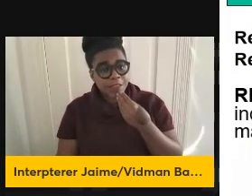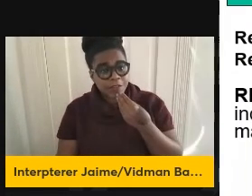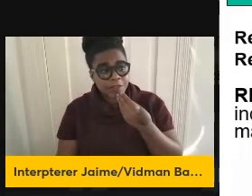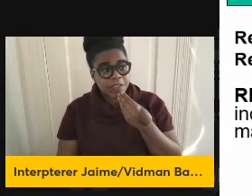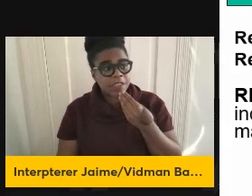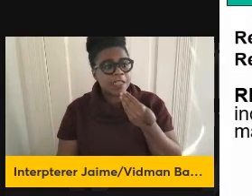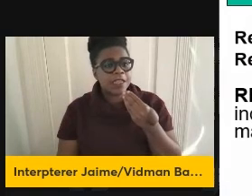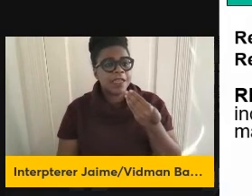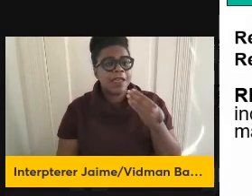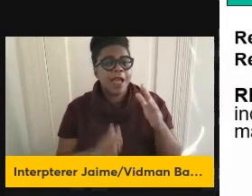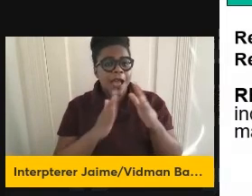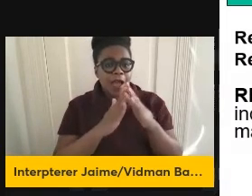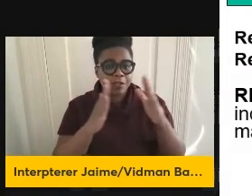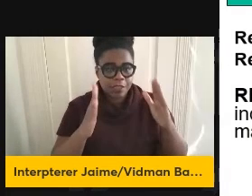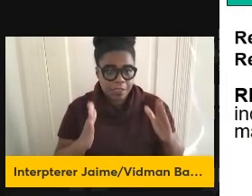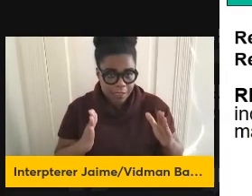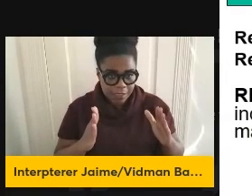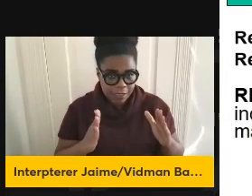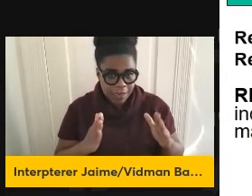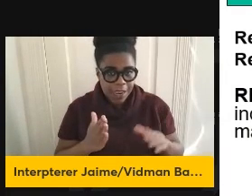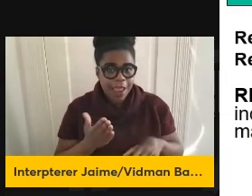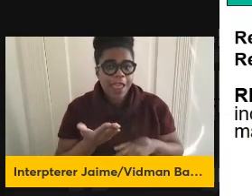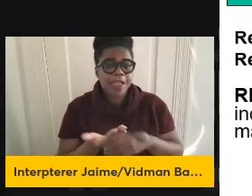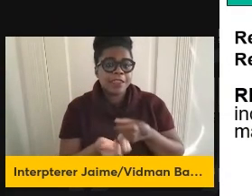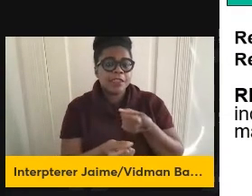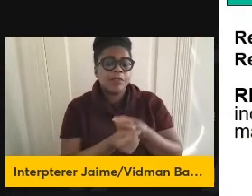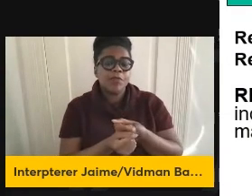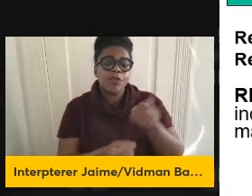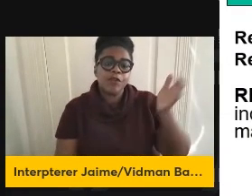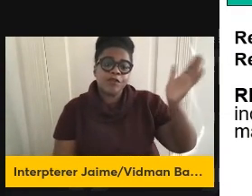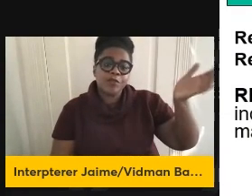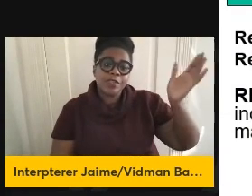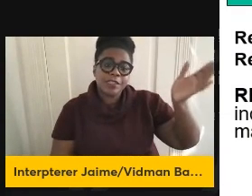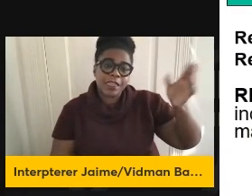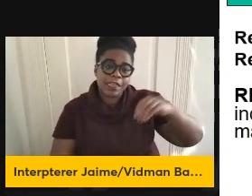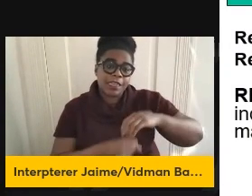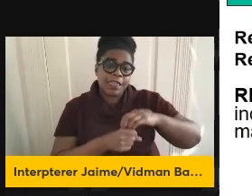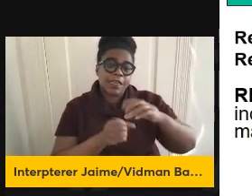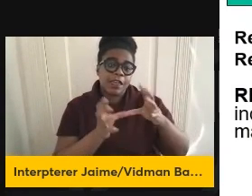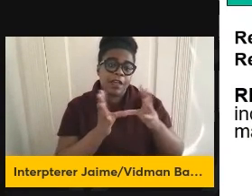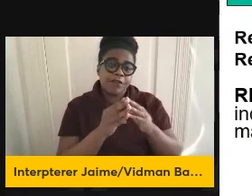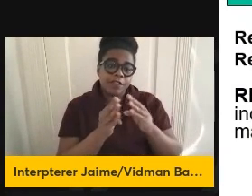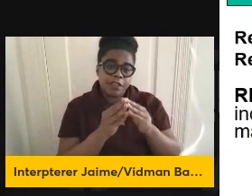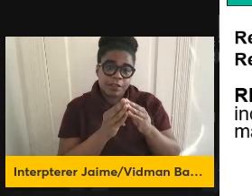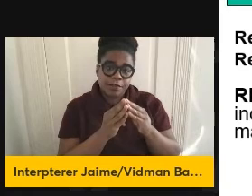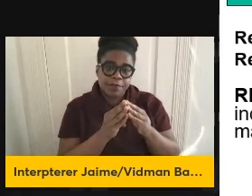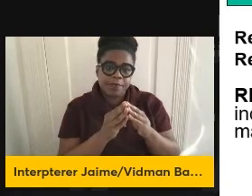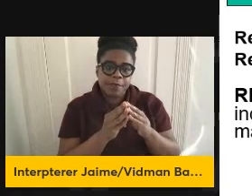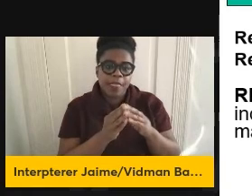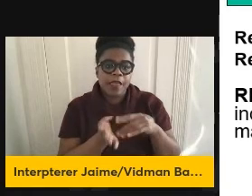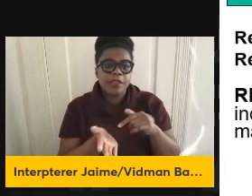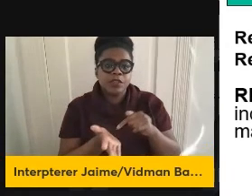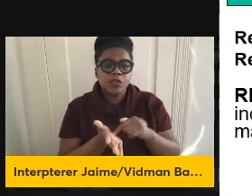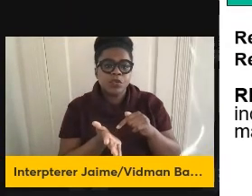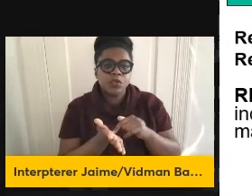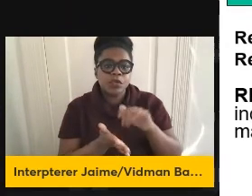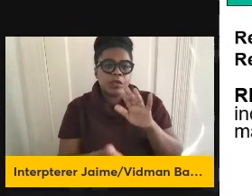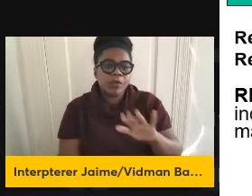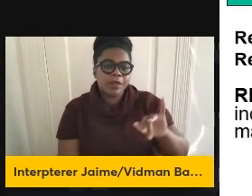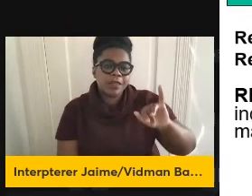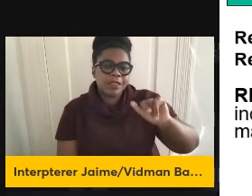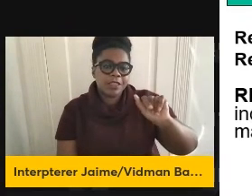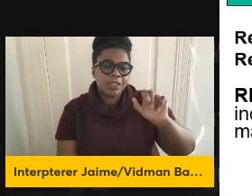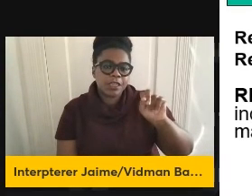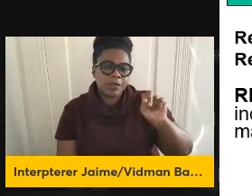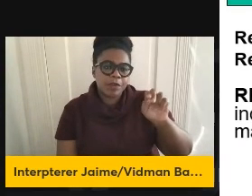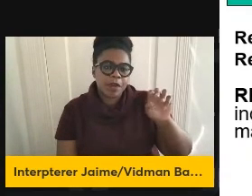lodging, and even support for presenting your work at a conference. The deadlines are typically January to